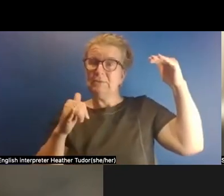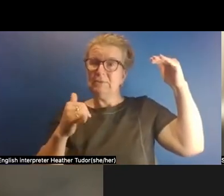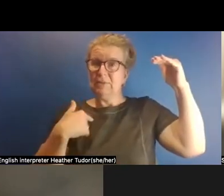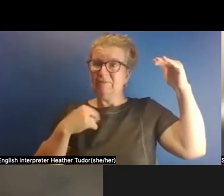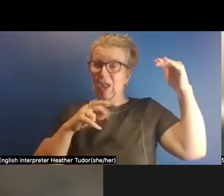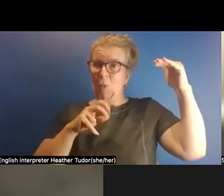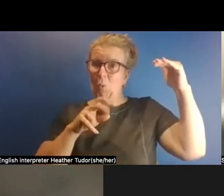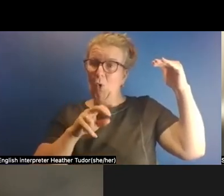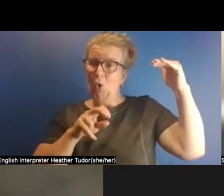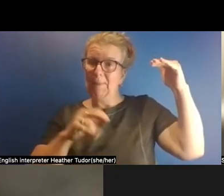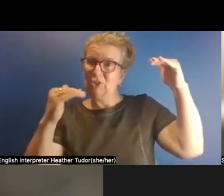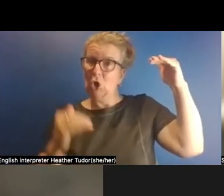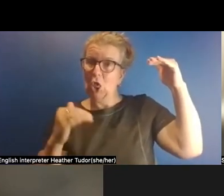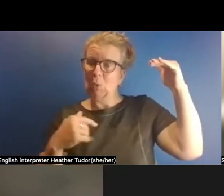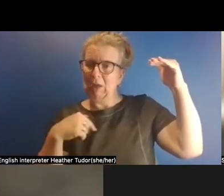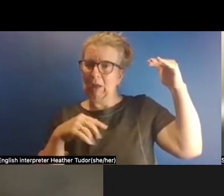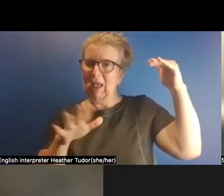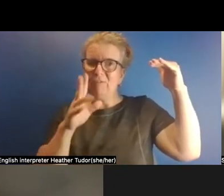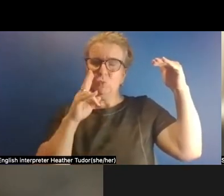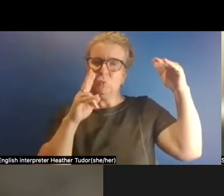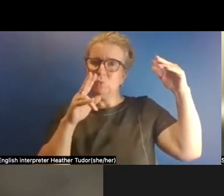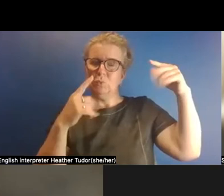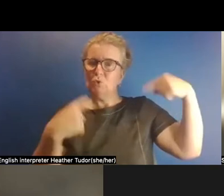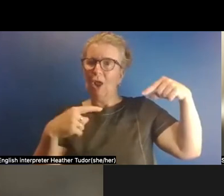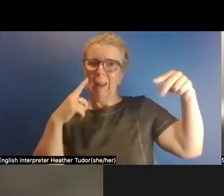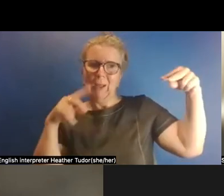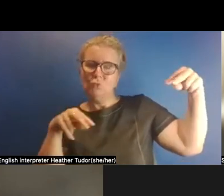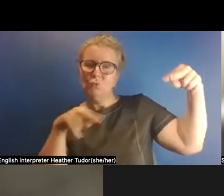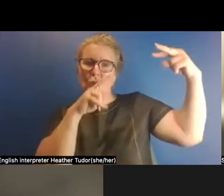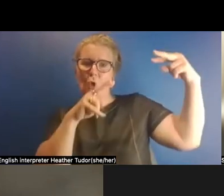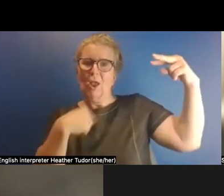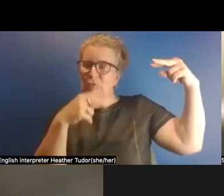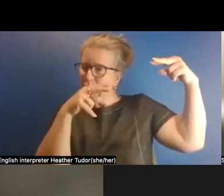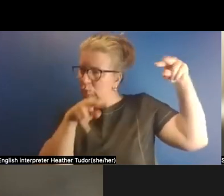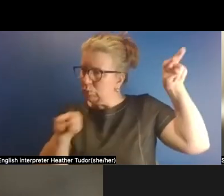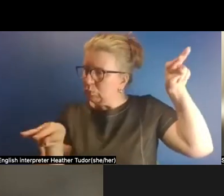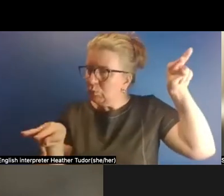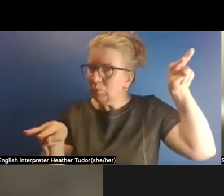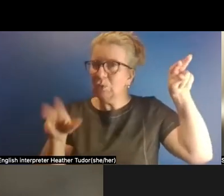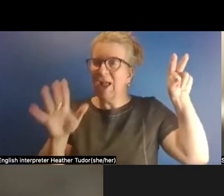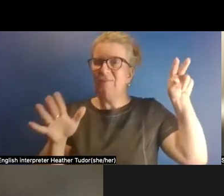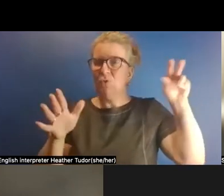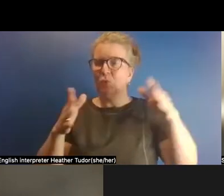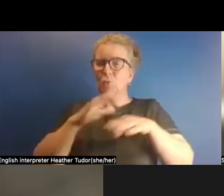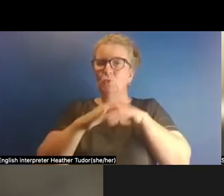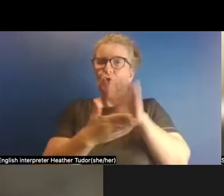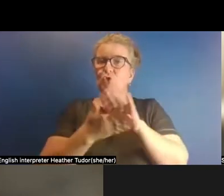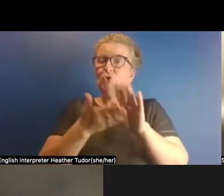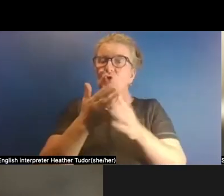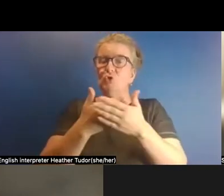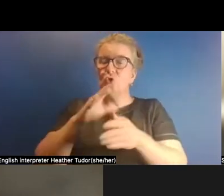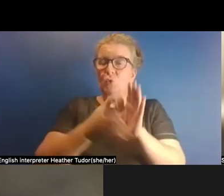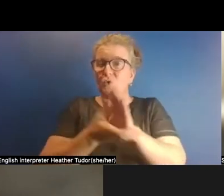sort of, so that you wouldn't like disrespect them in any way. But I just think it's interesting how even when, say, it was